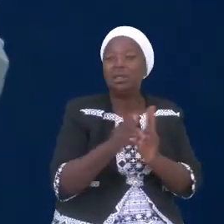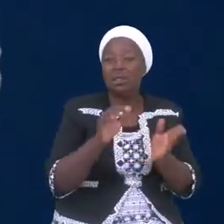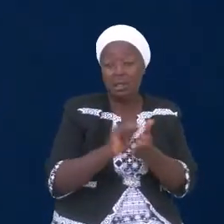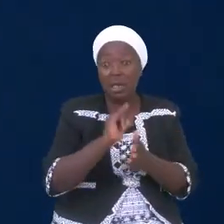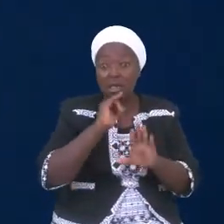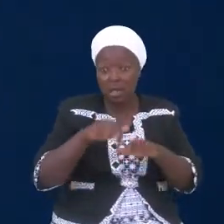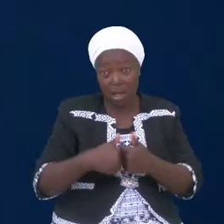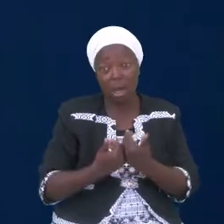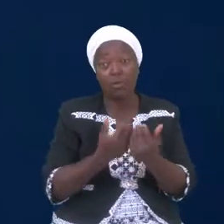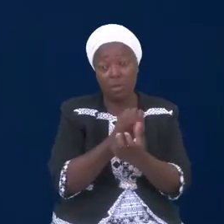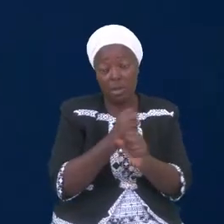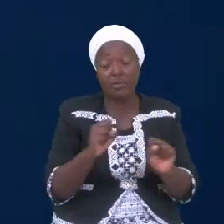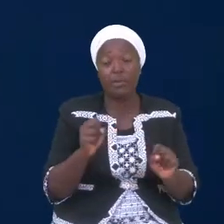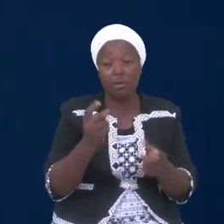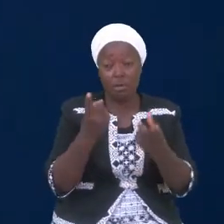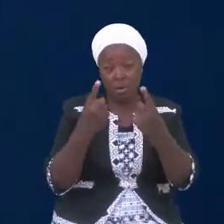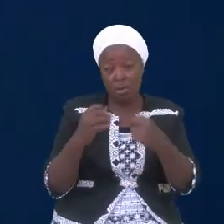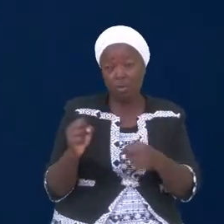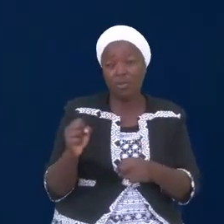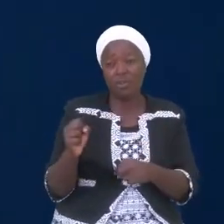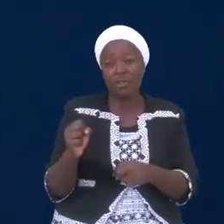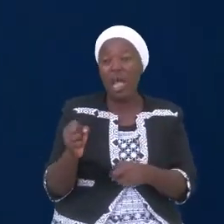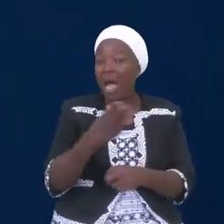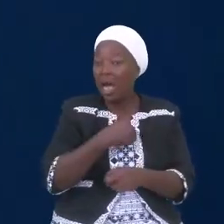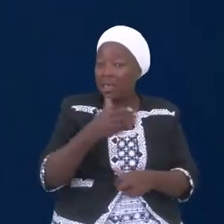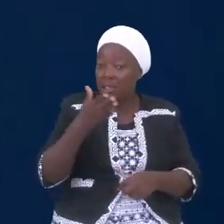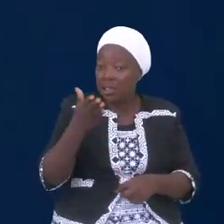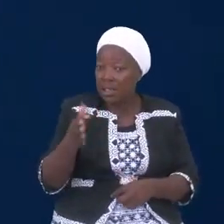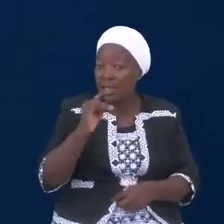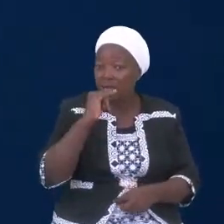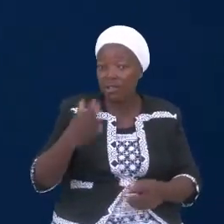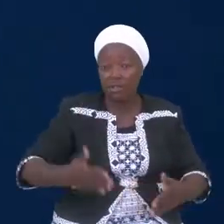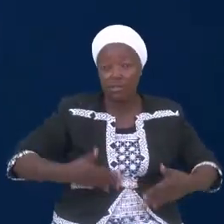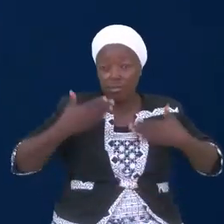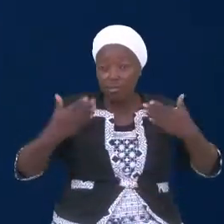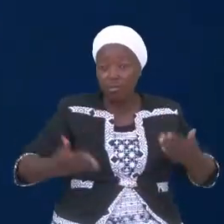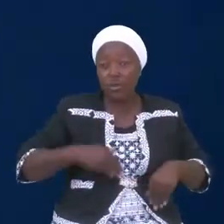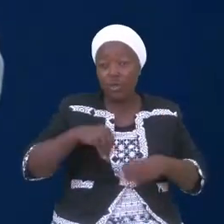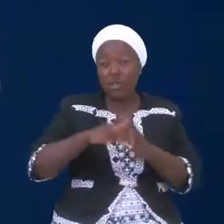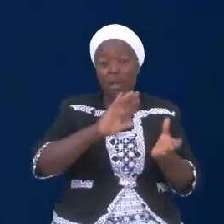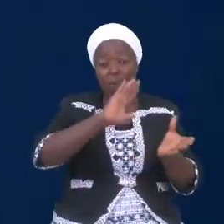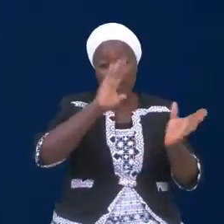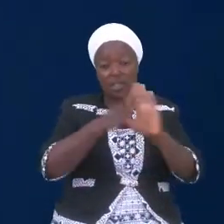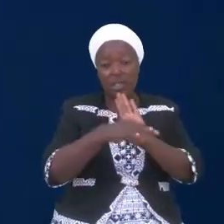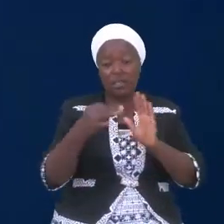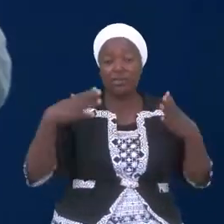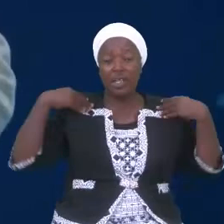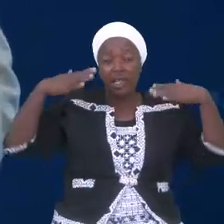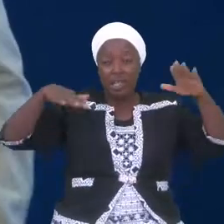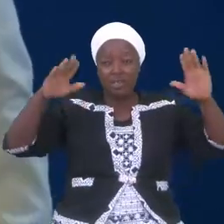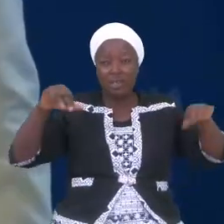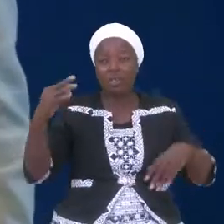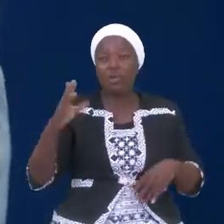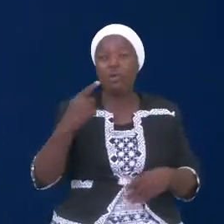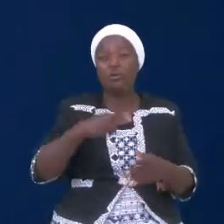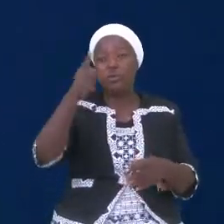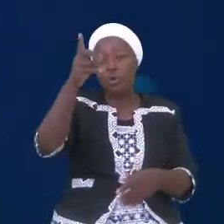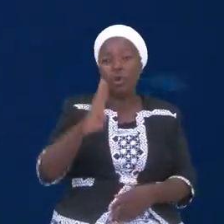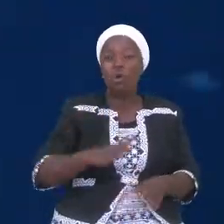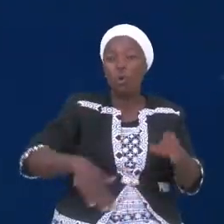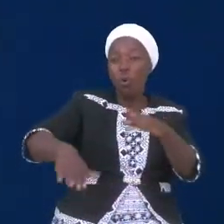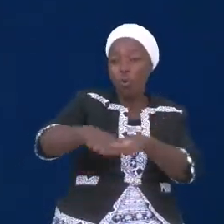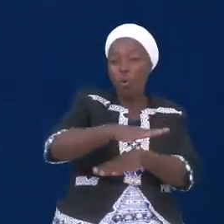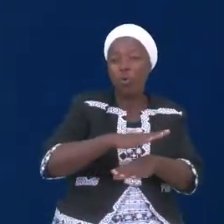how salvation comes, and there is joy in the presence of the angels of God